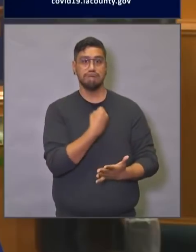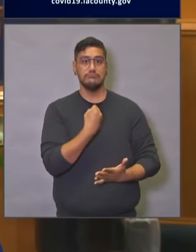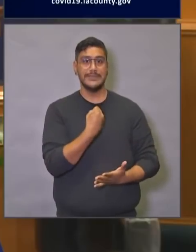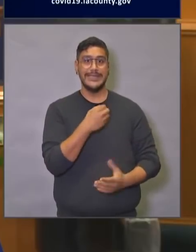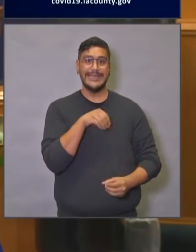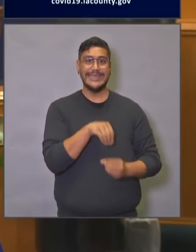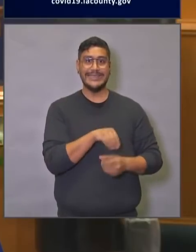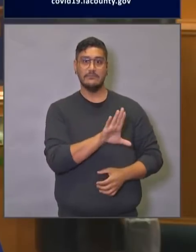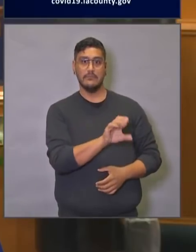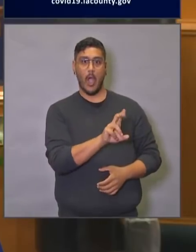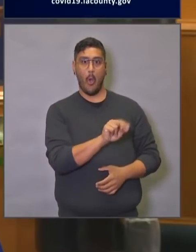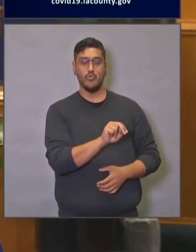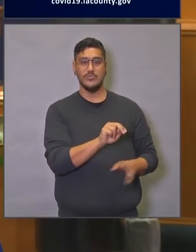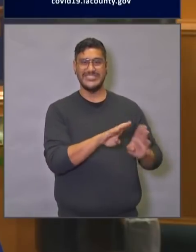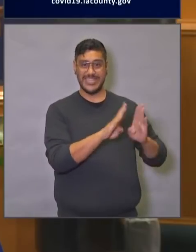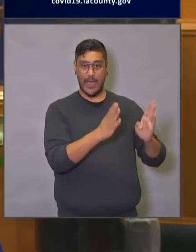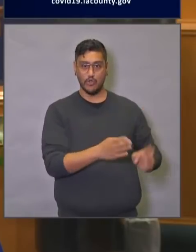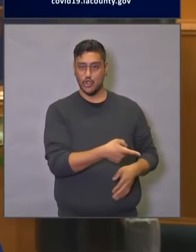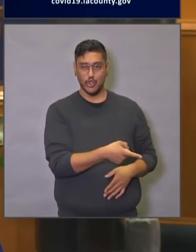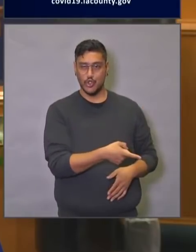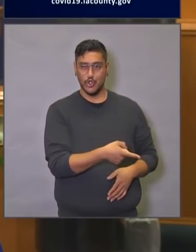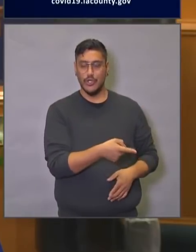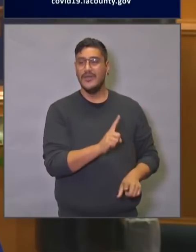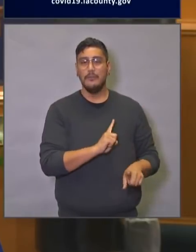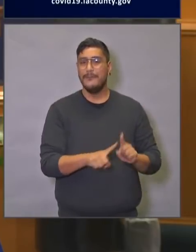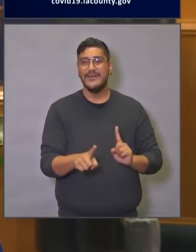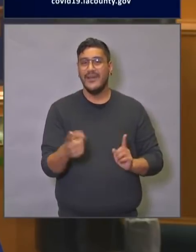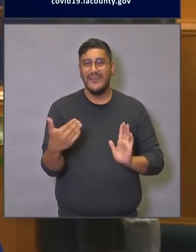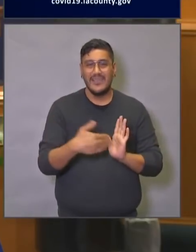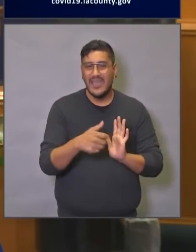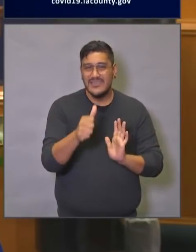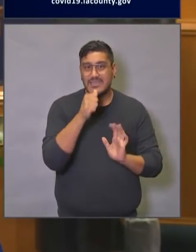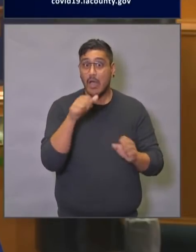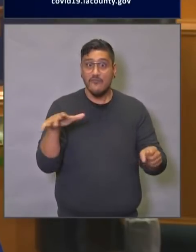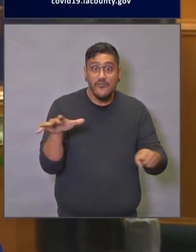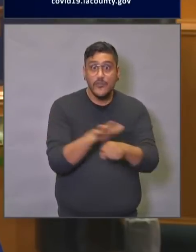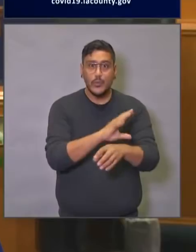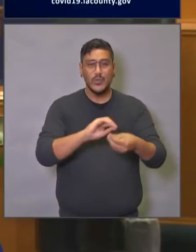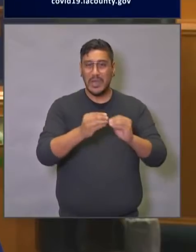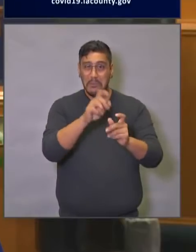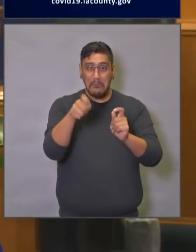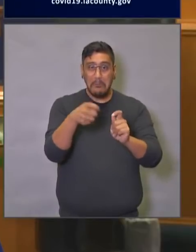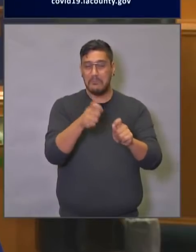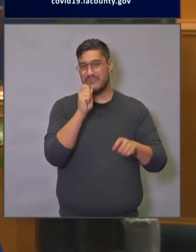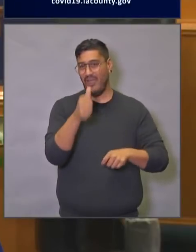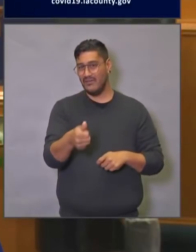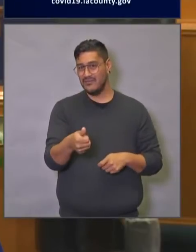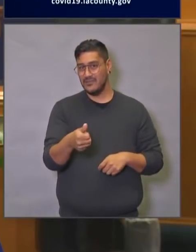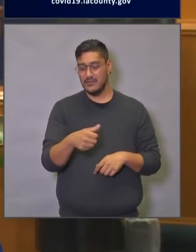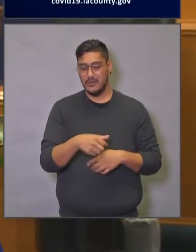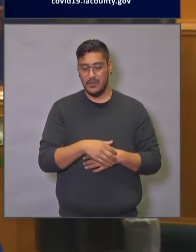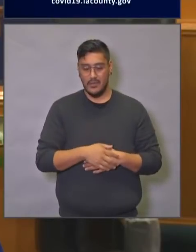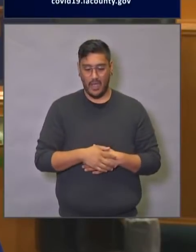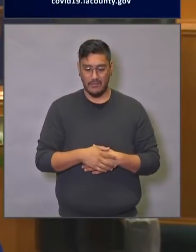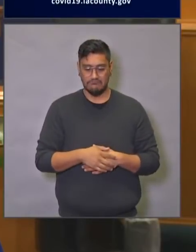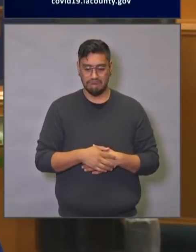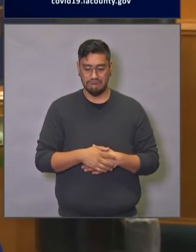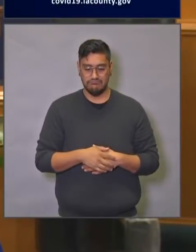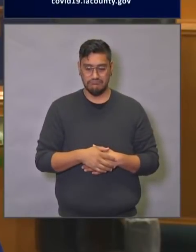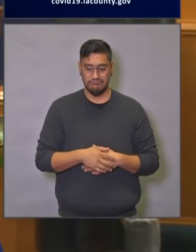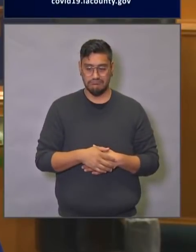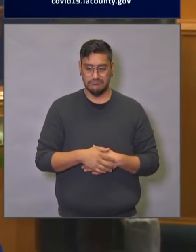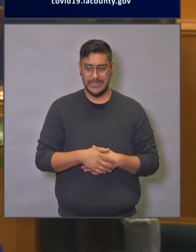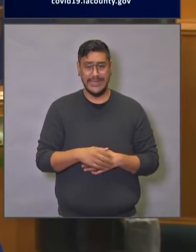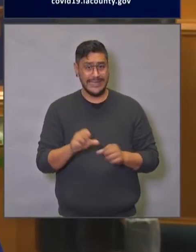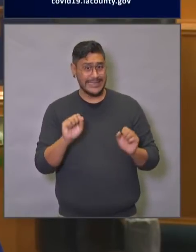interim shelters, but that wouldn't be a complete number. We also are always able to tell you sort of the number of